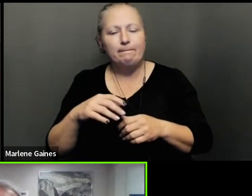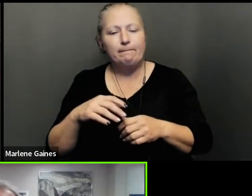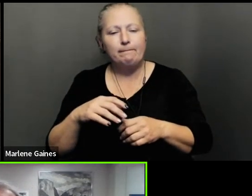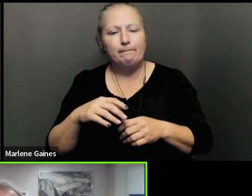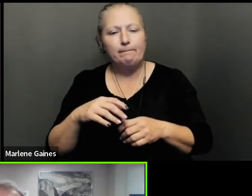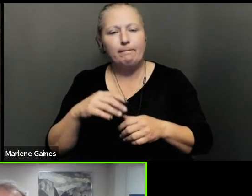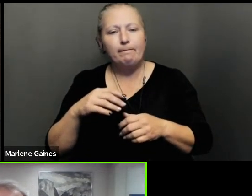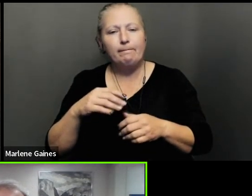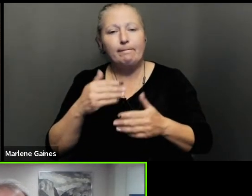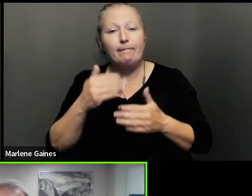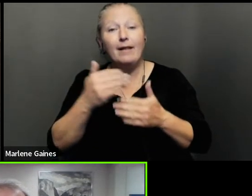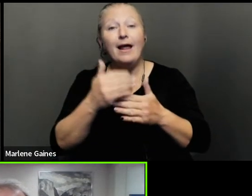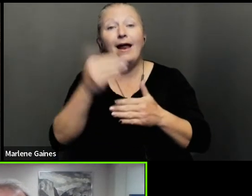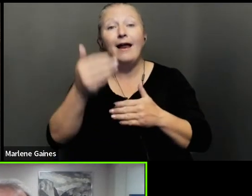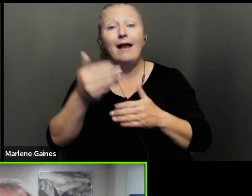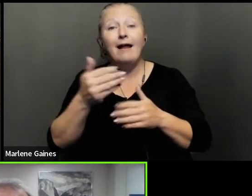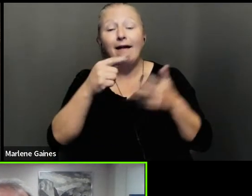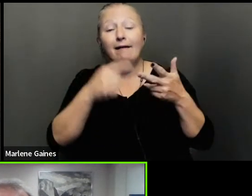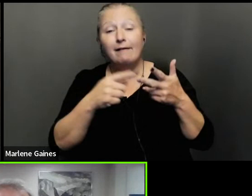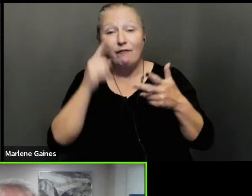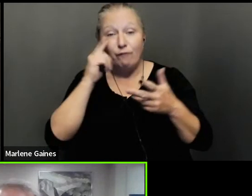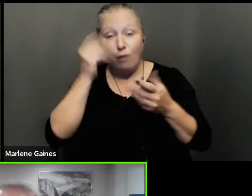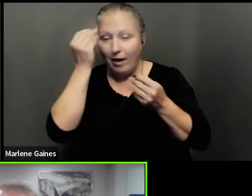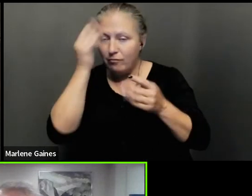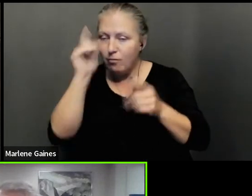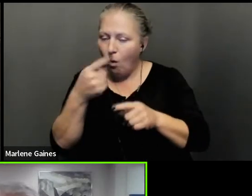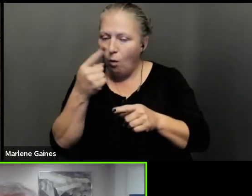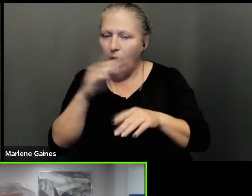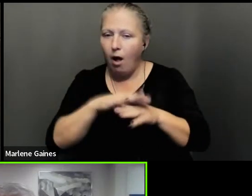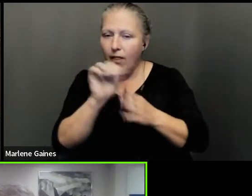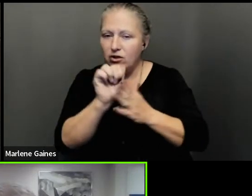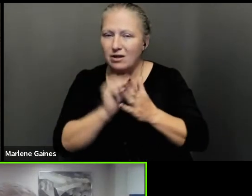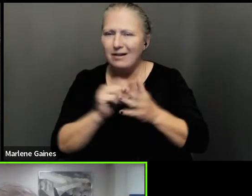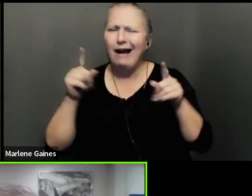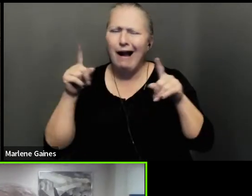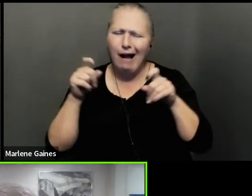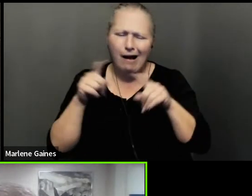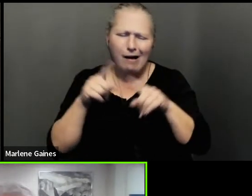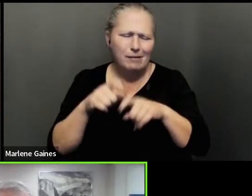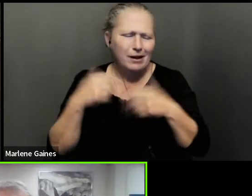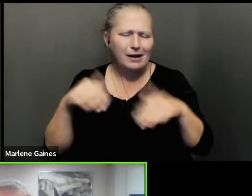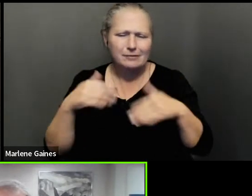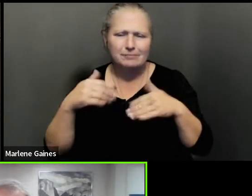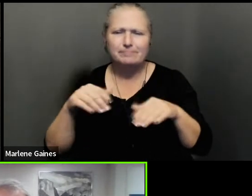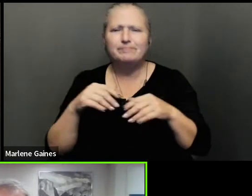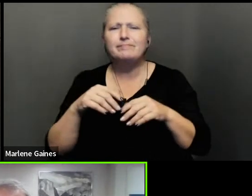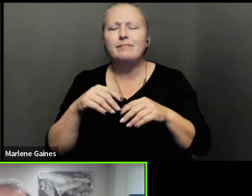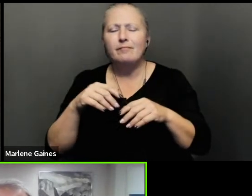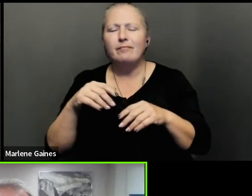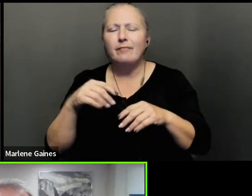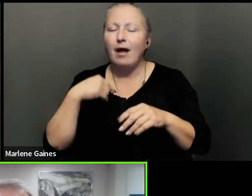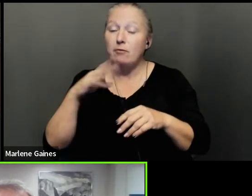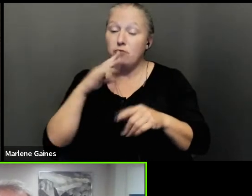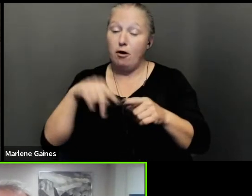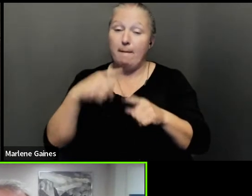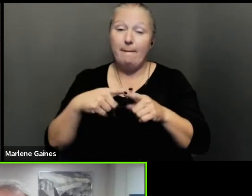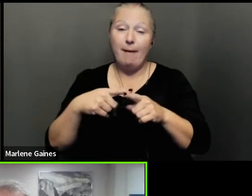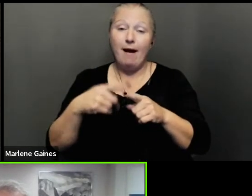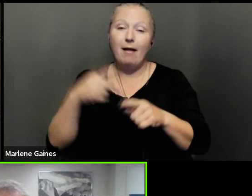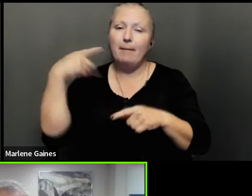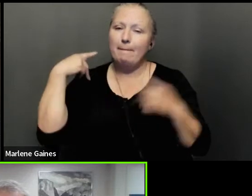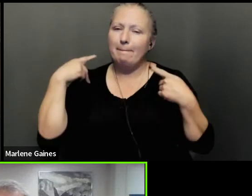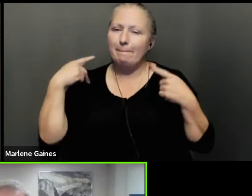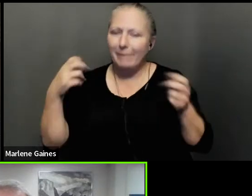the agenda tonight that is for information only is both complex and complicated. And I'm speaking, of course, about the